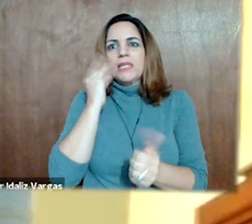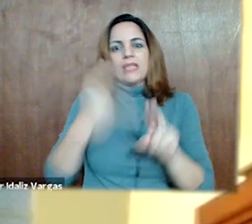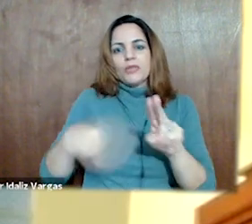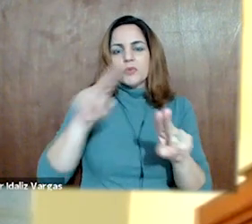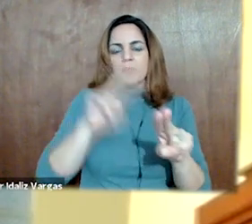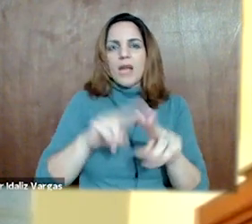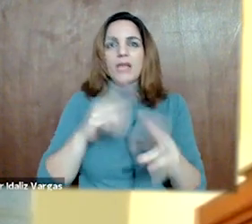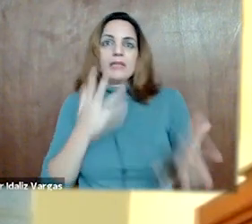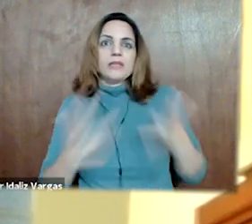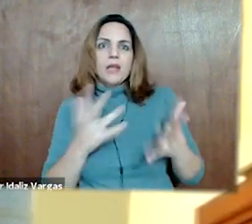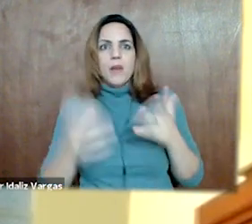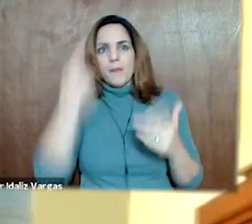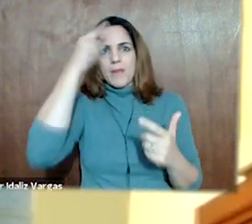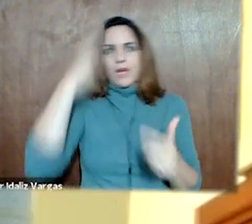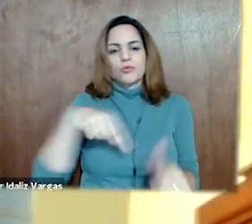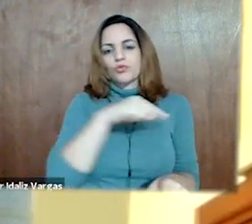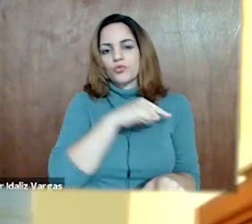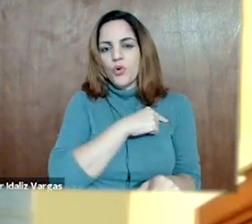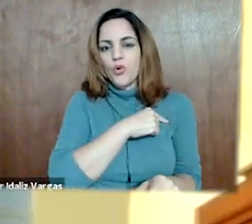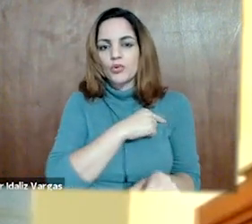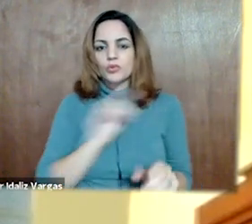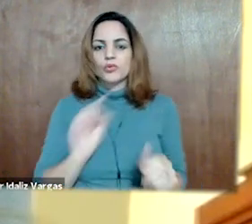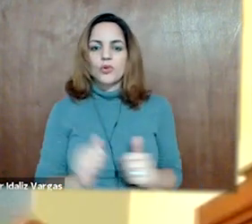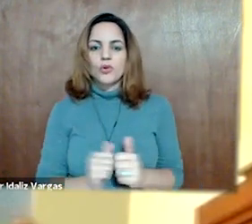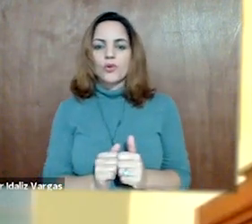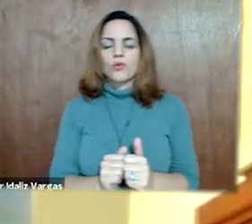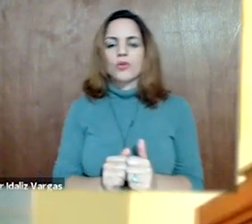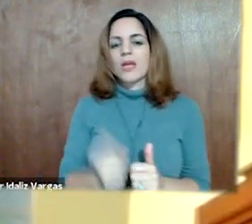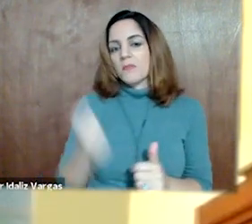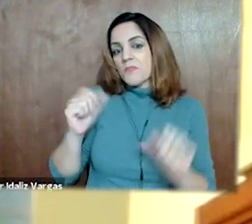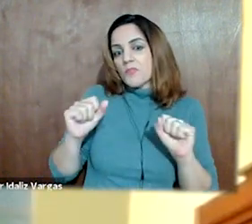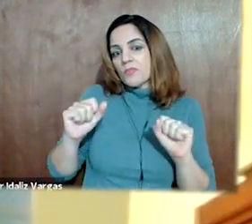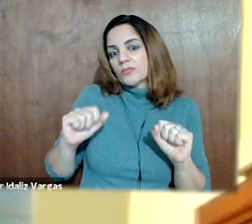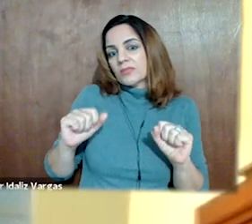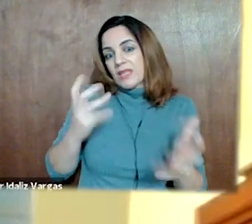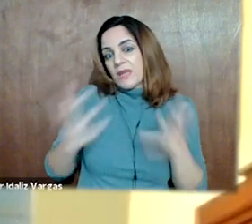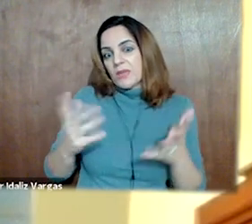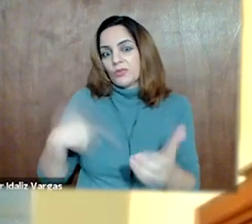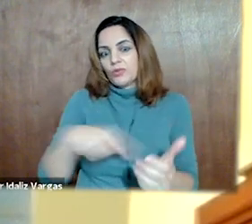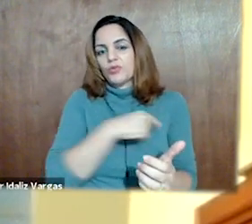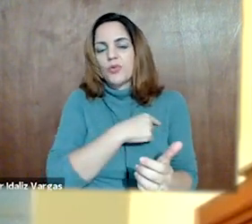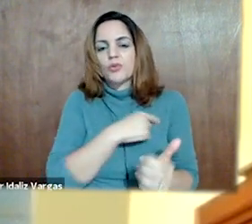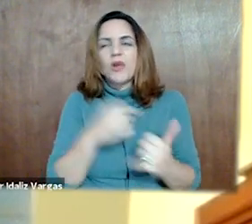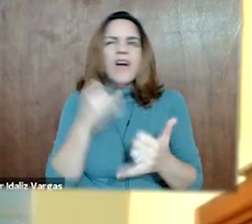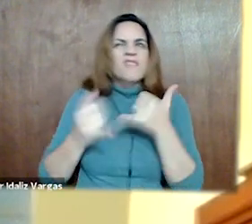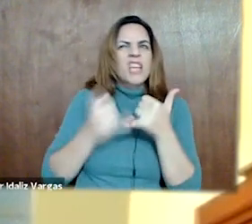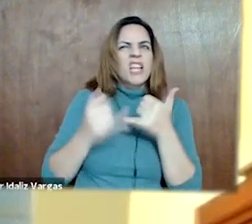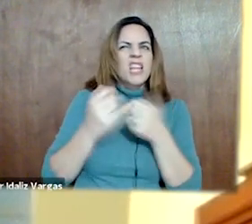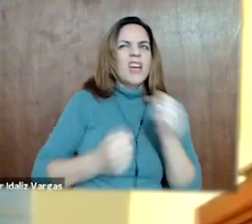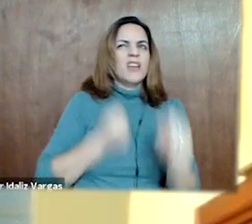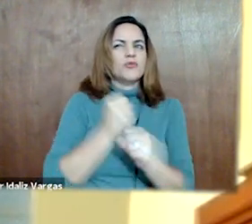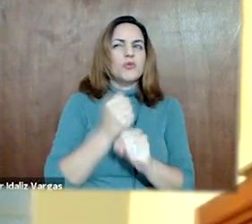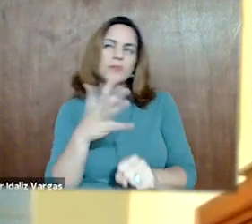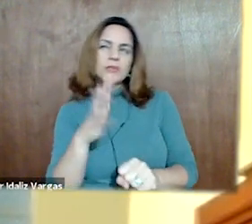lot of our consciousness, and I'm talking now about late 50s, early 60s, was the